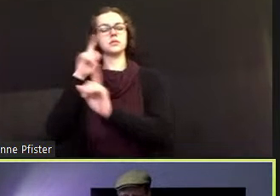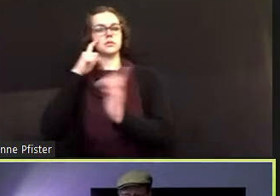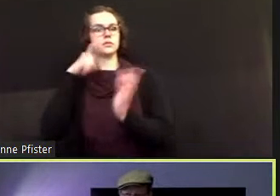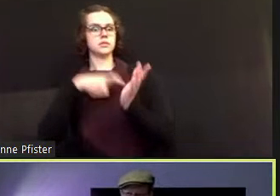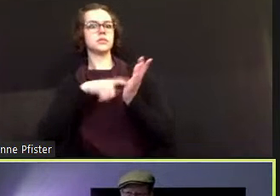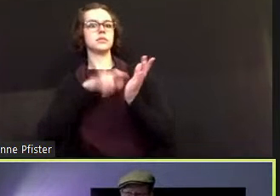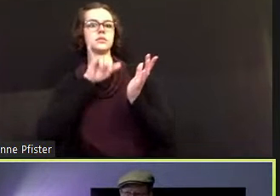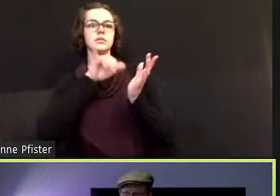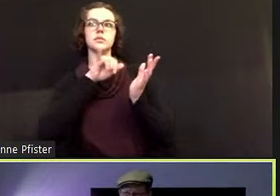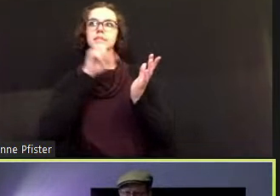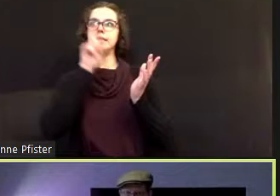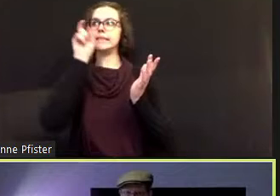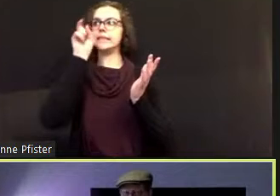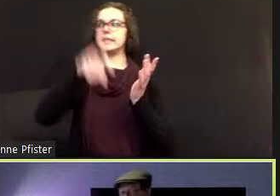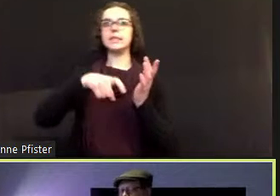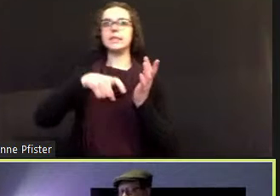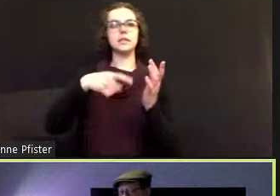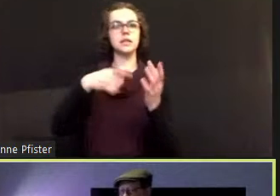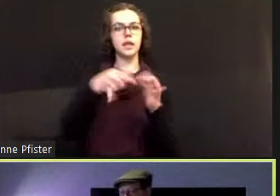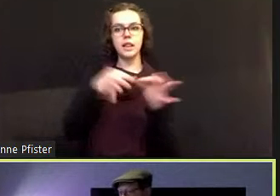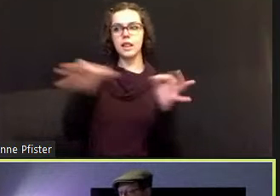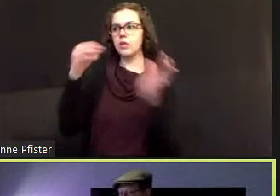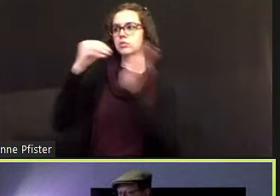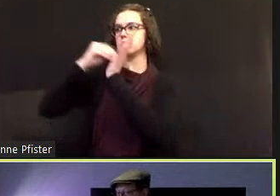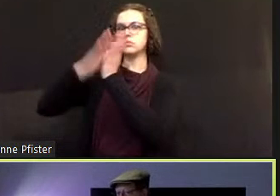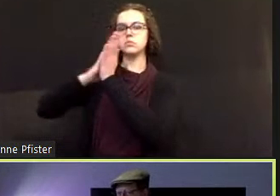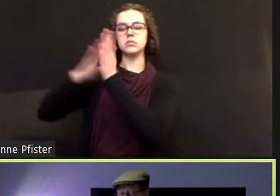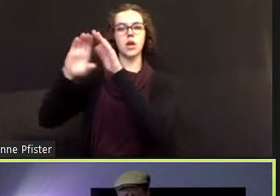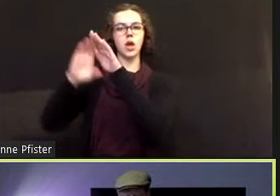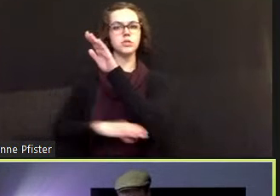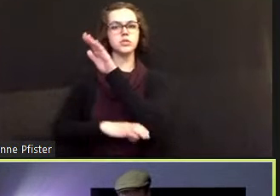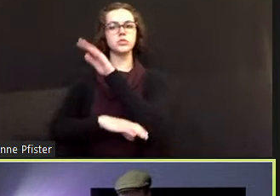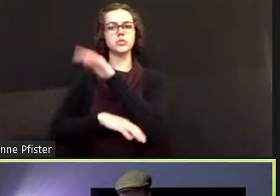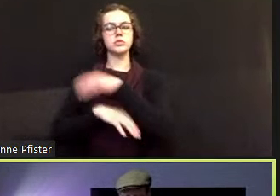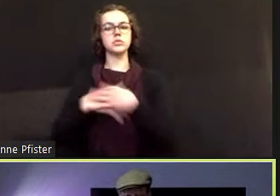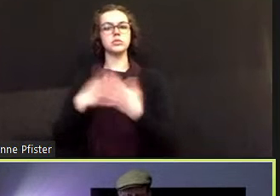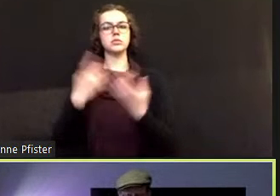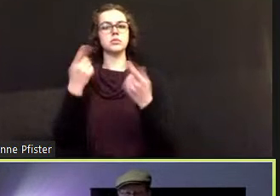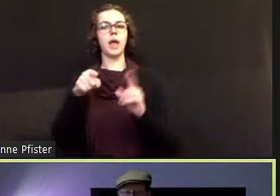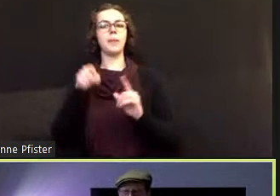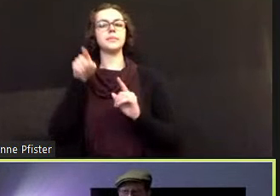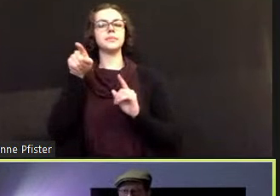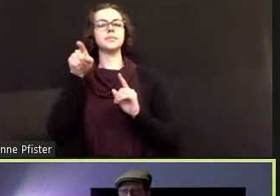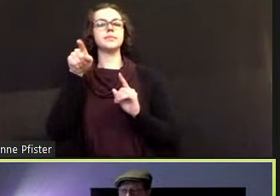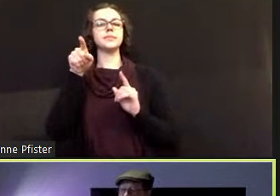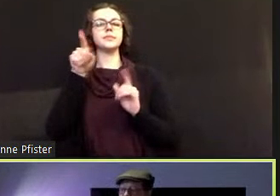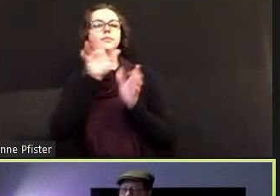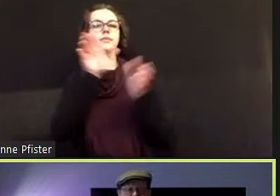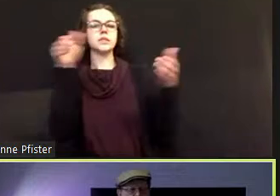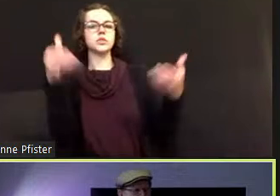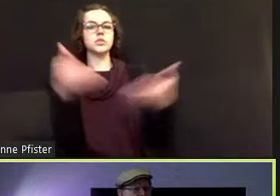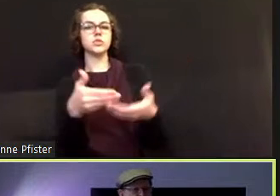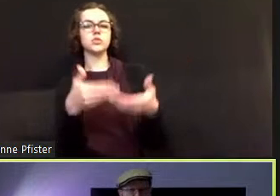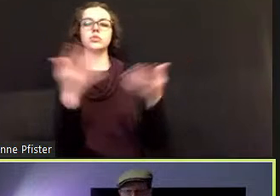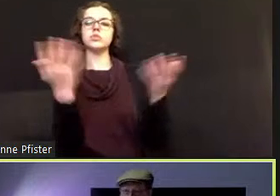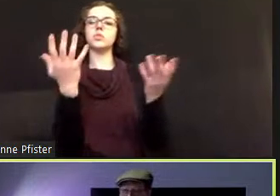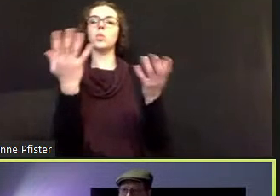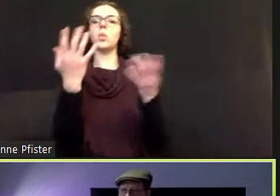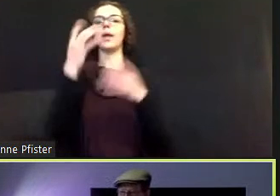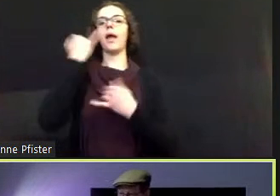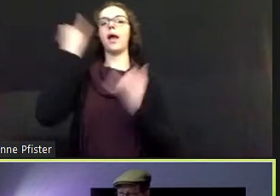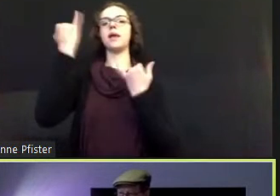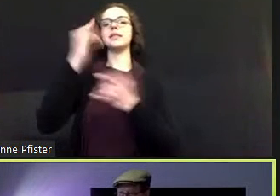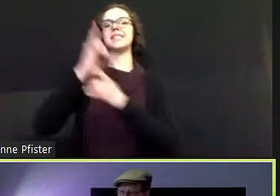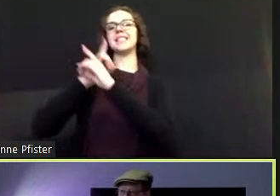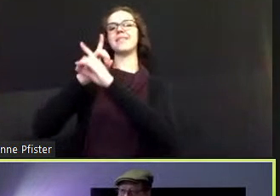these languages, and I think was possibly an avenue of introducing this idea of defend your language as a